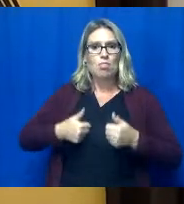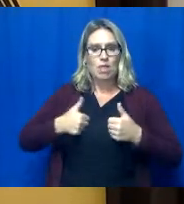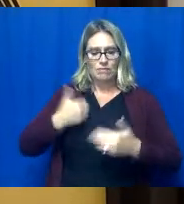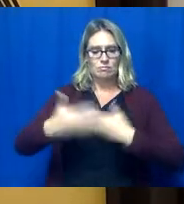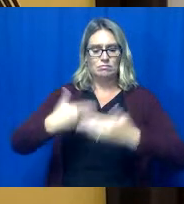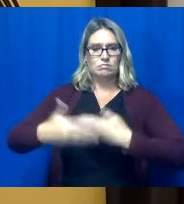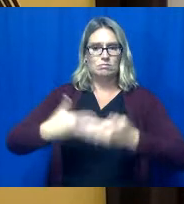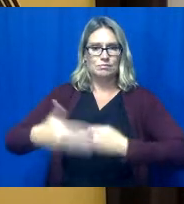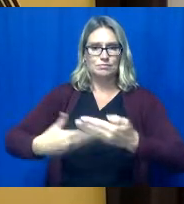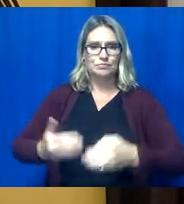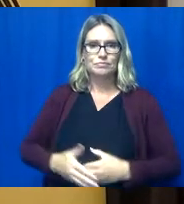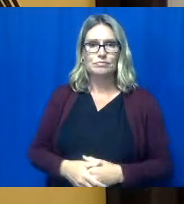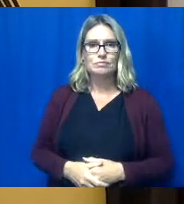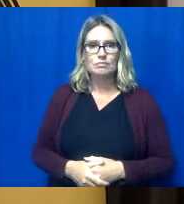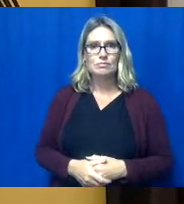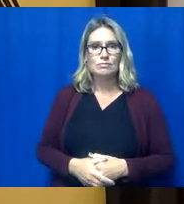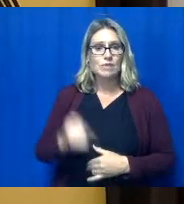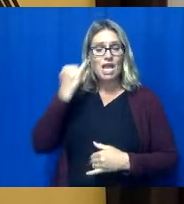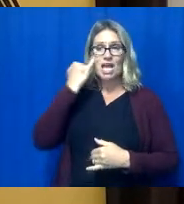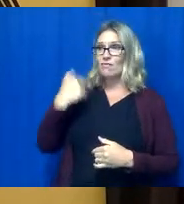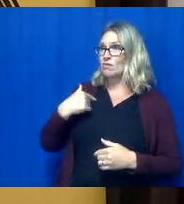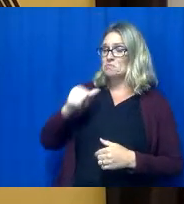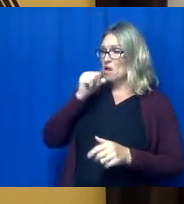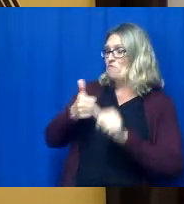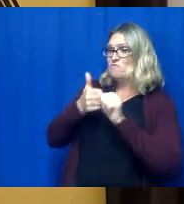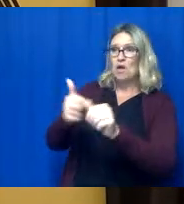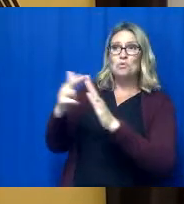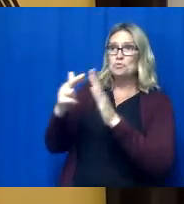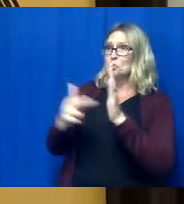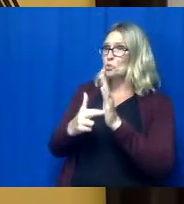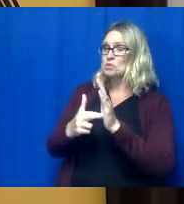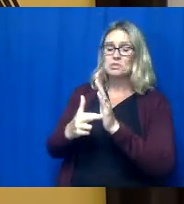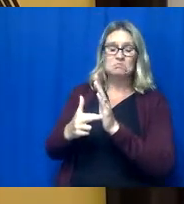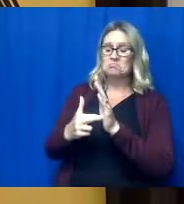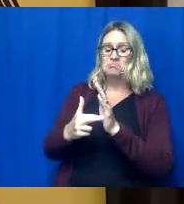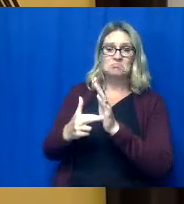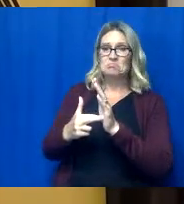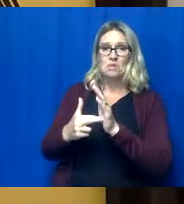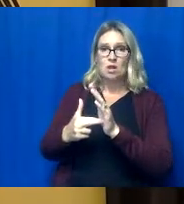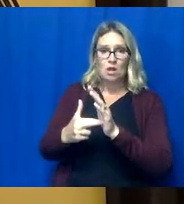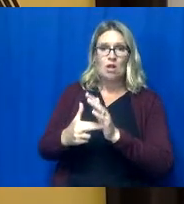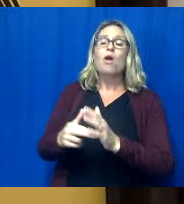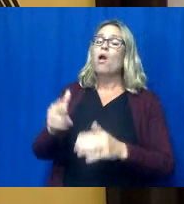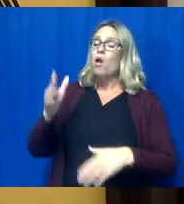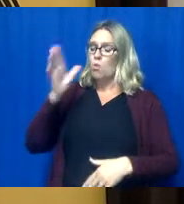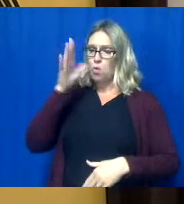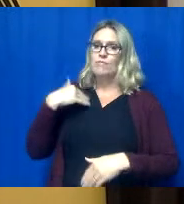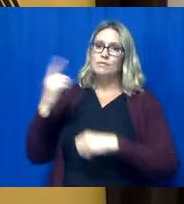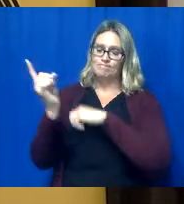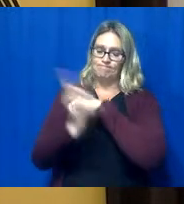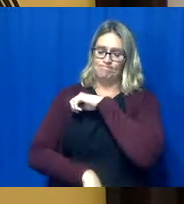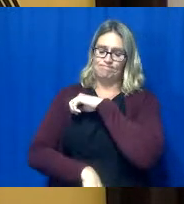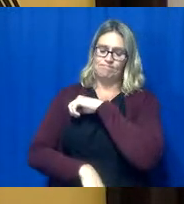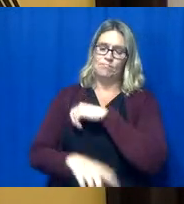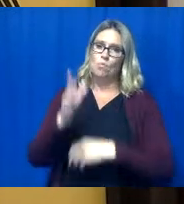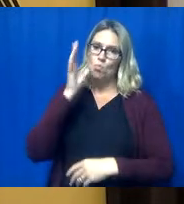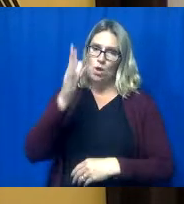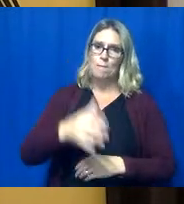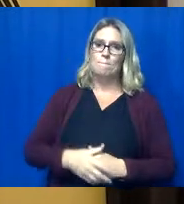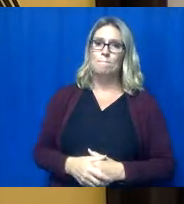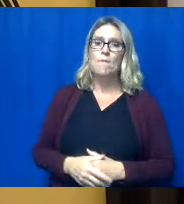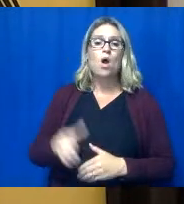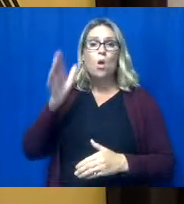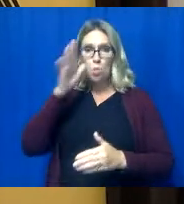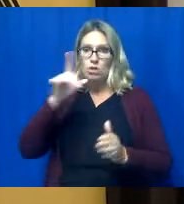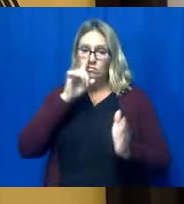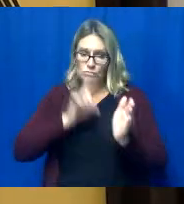If you choose not to follow the rules and put your fellow New Brunswickers at risk, there will be consequences to your actions. Spot checks will be